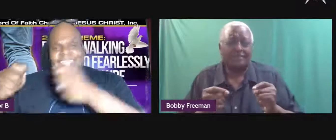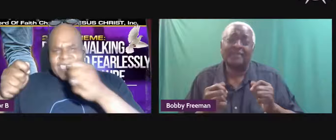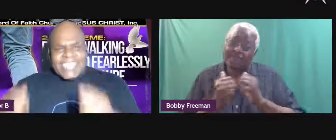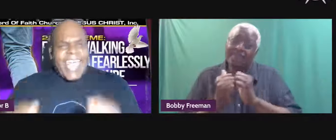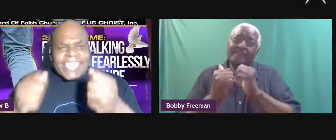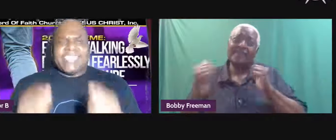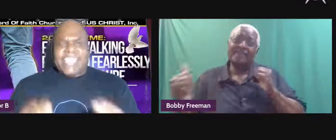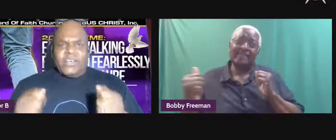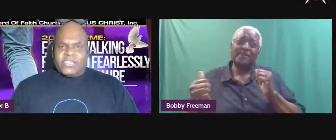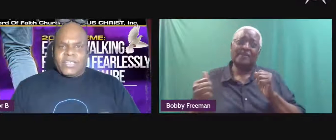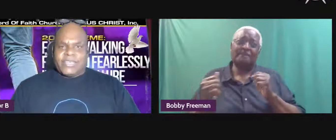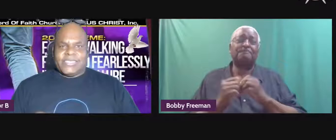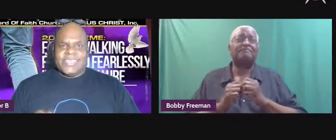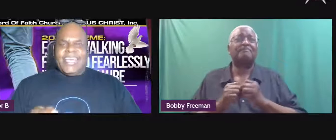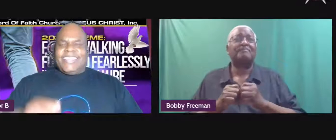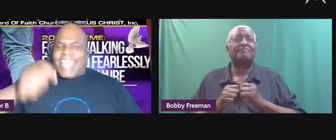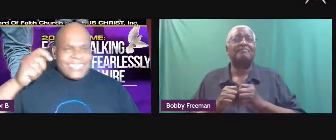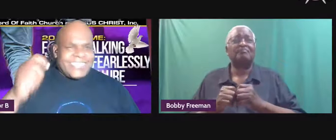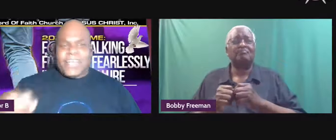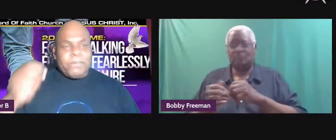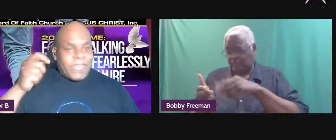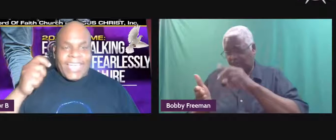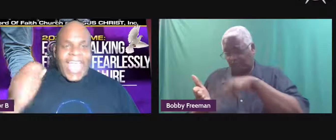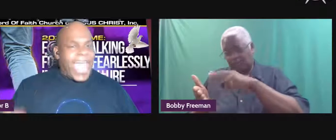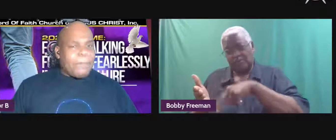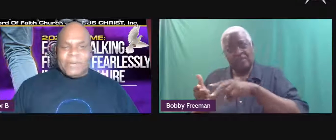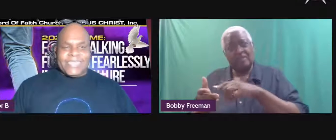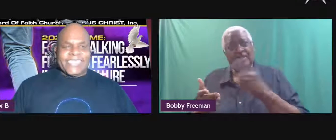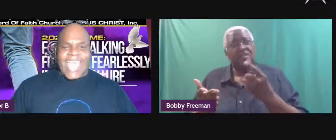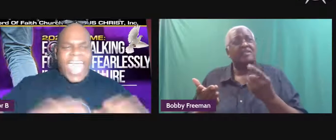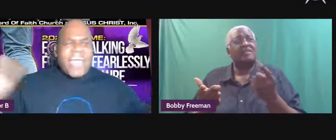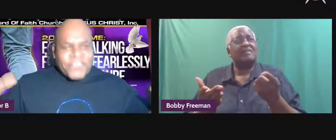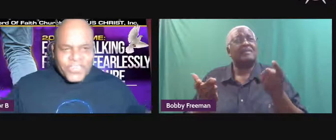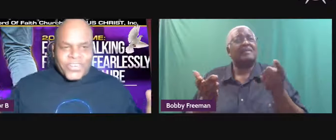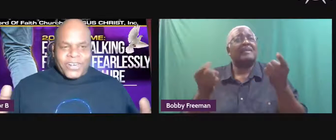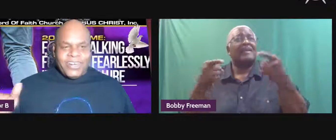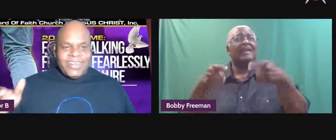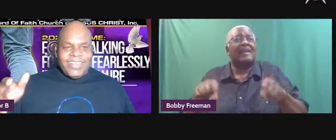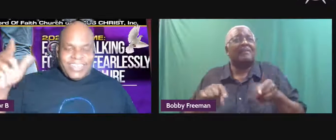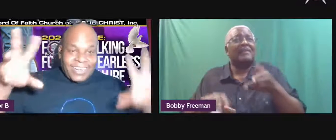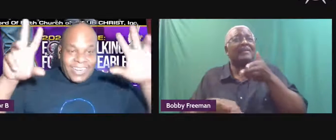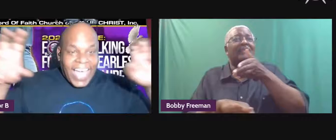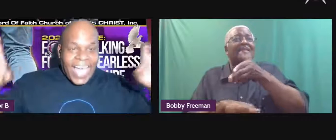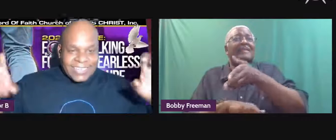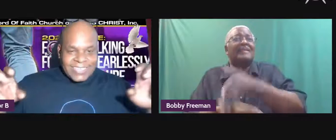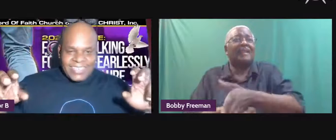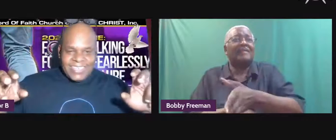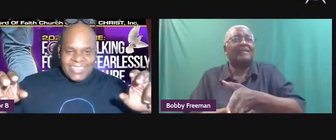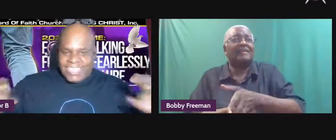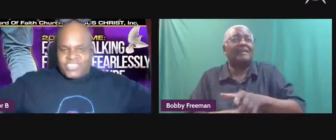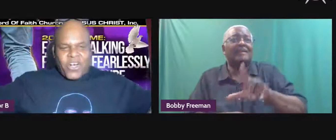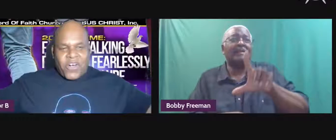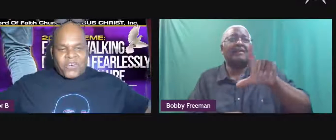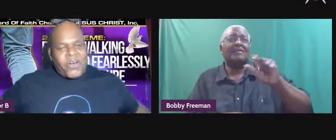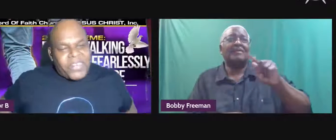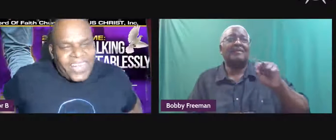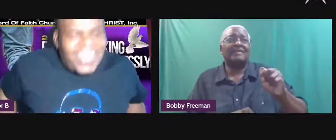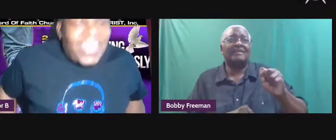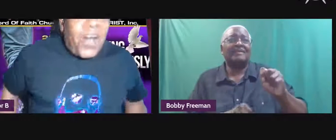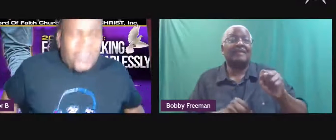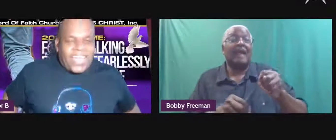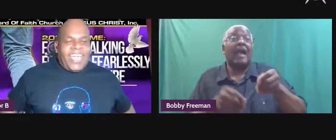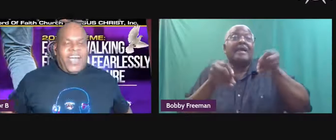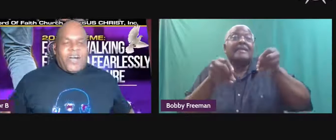separation, the text tells us that something happens after the lot is gone.